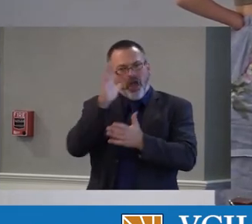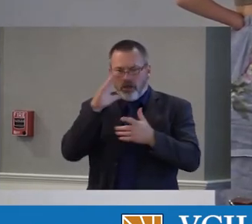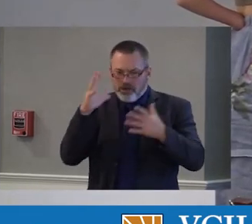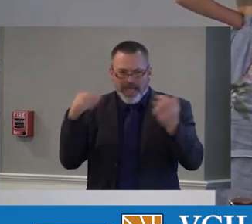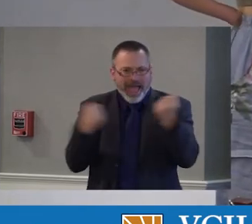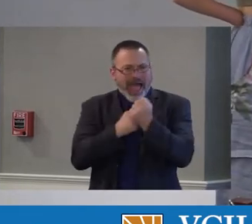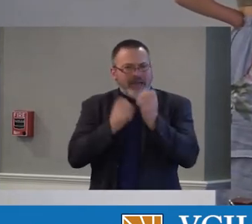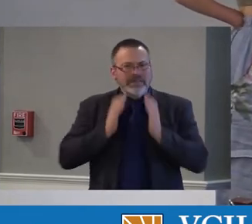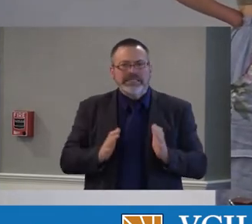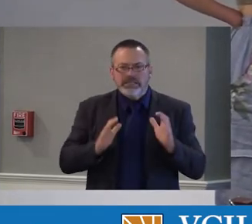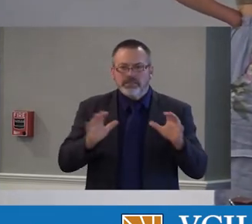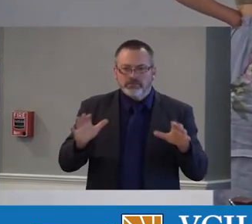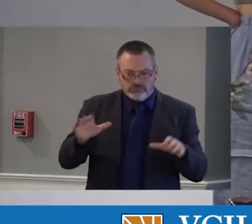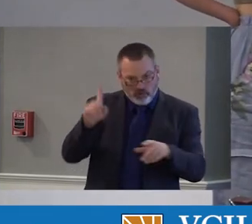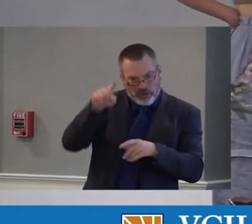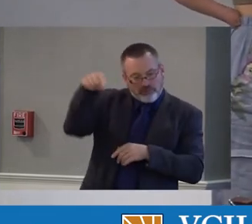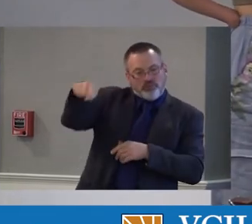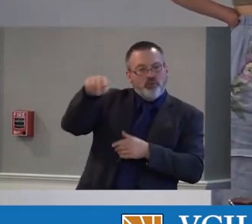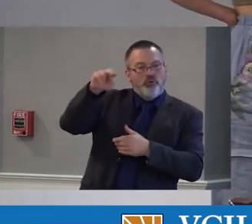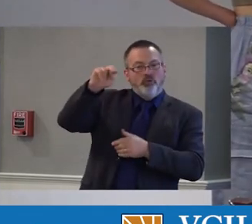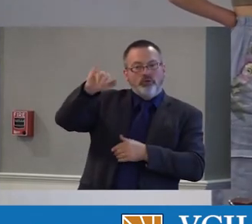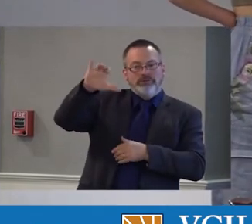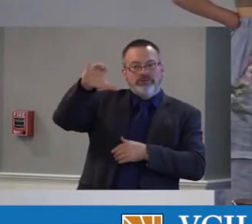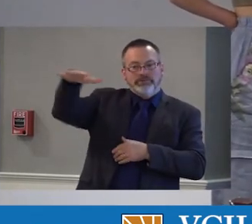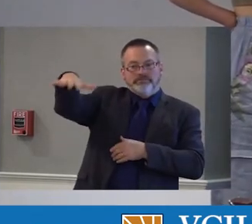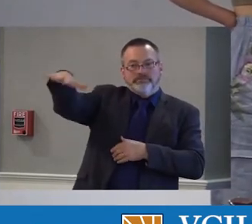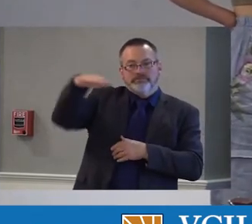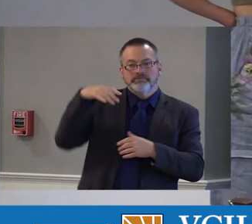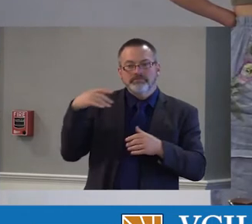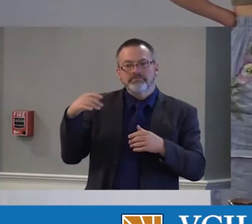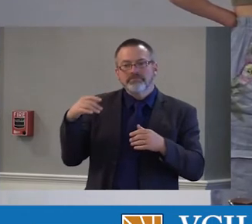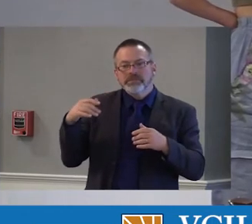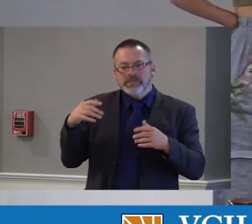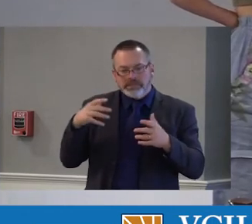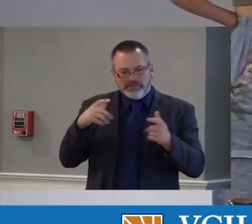university against ableist practices in acting careers.